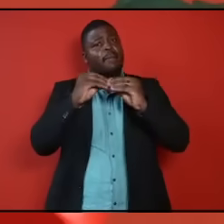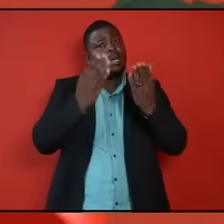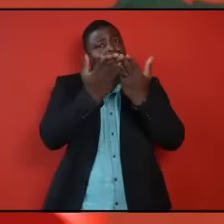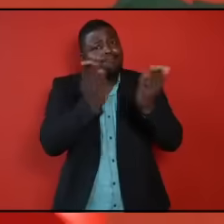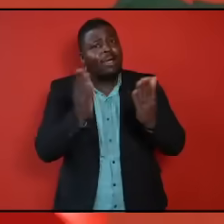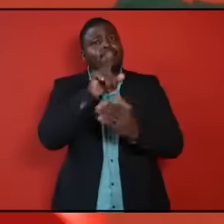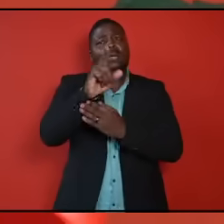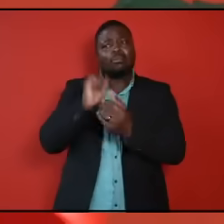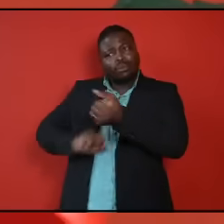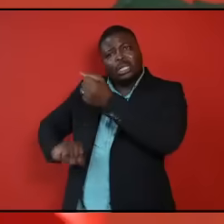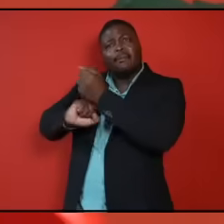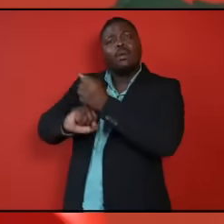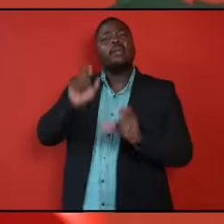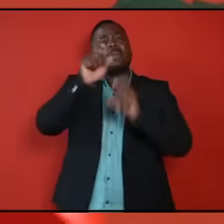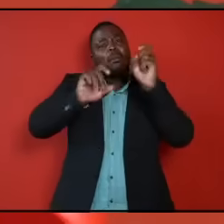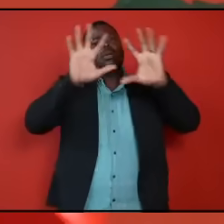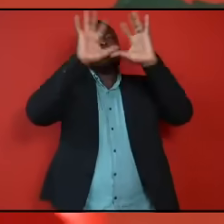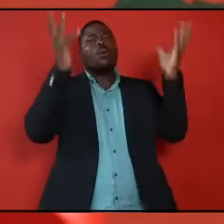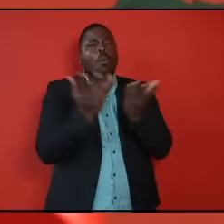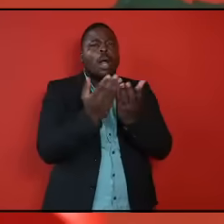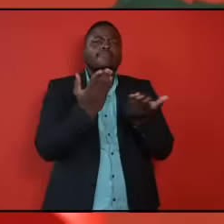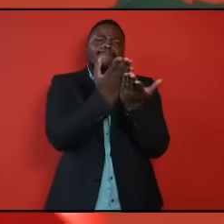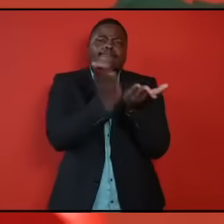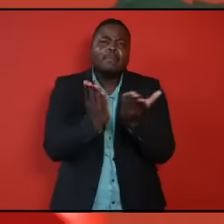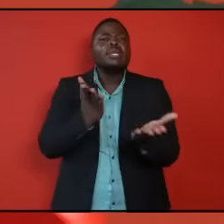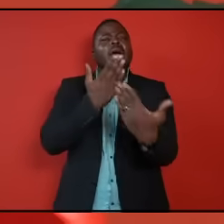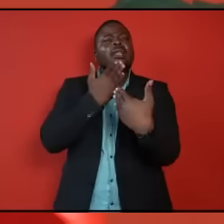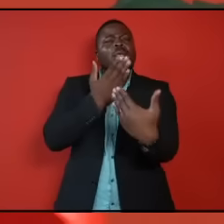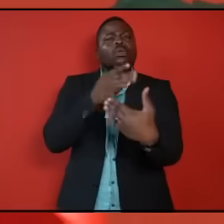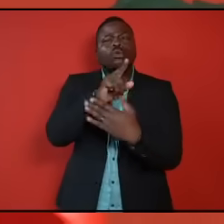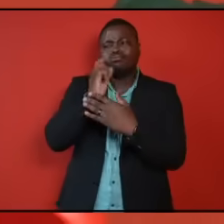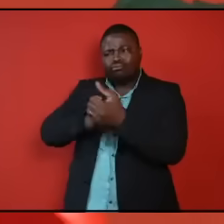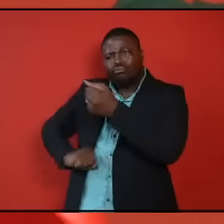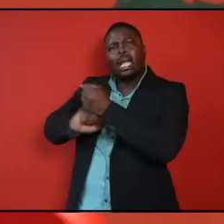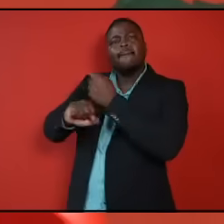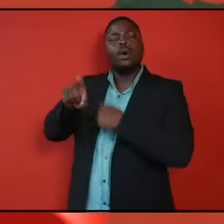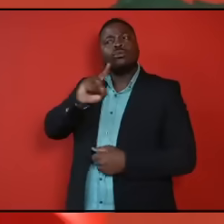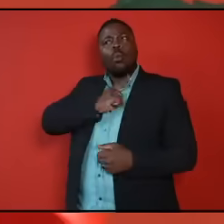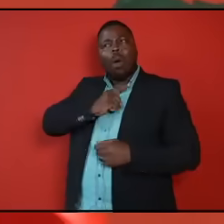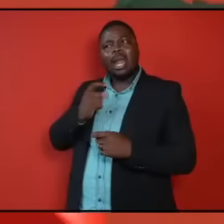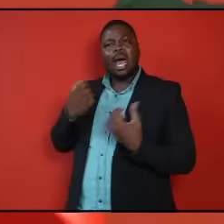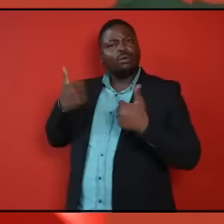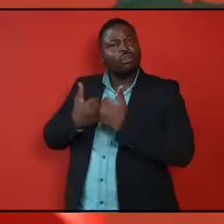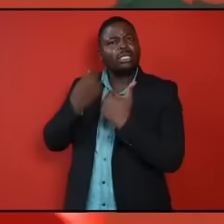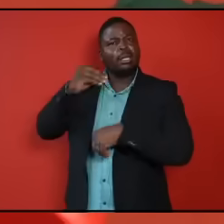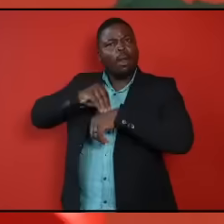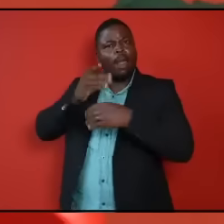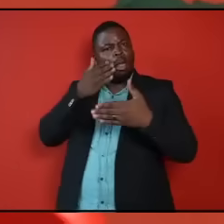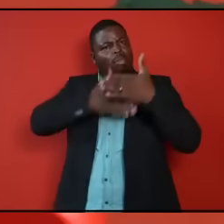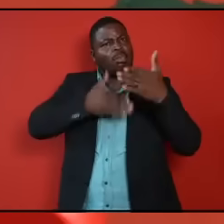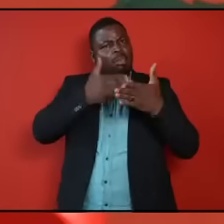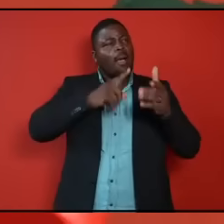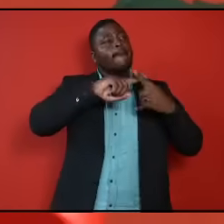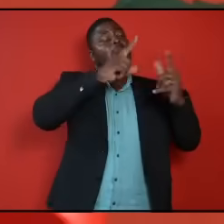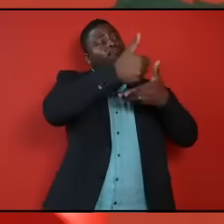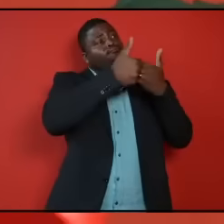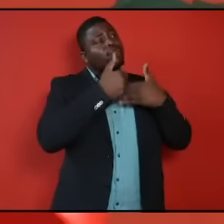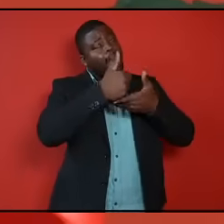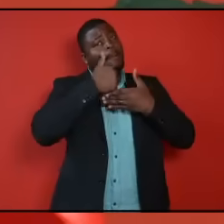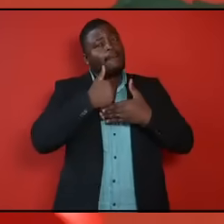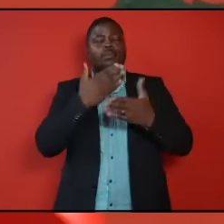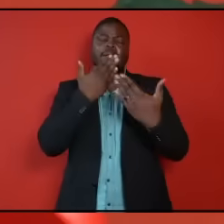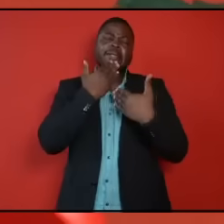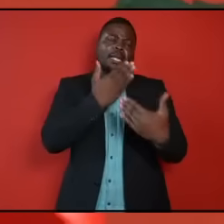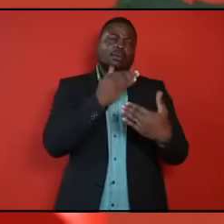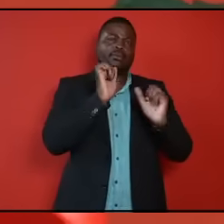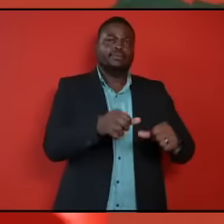the people of the world who supported us during these difficult times. We must not forget our recent victory in